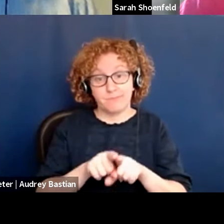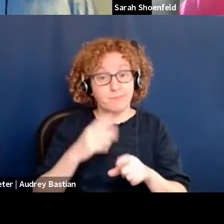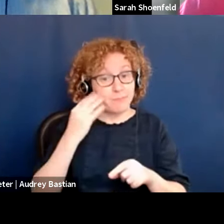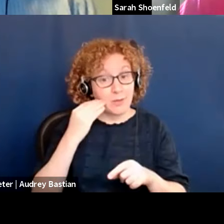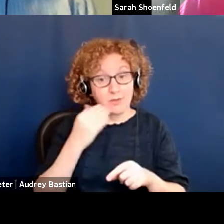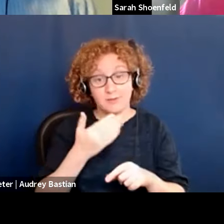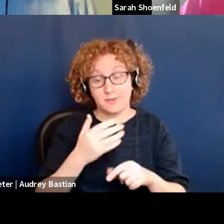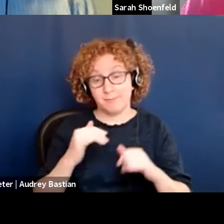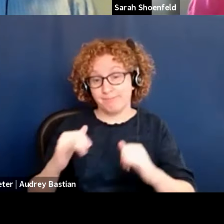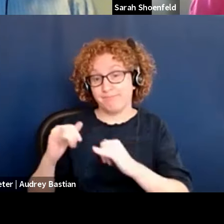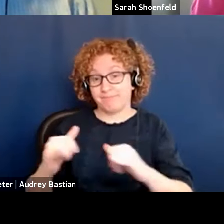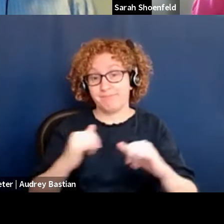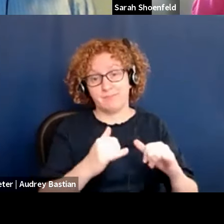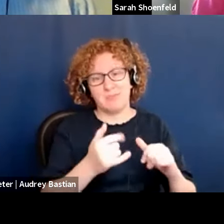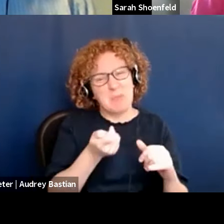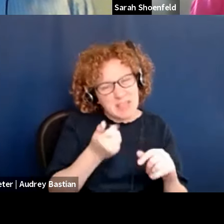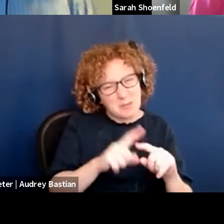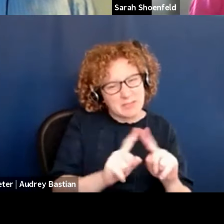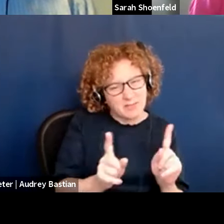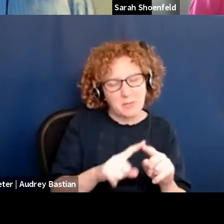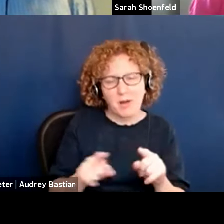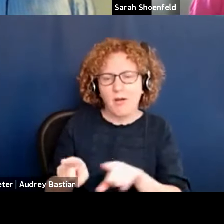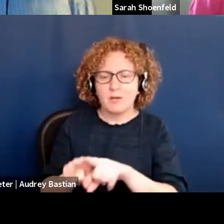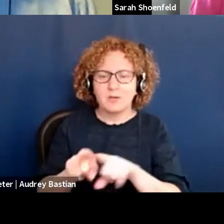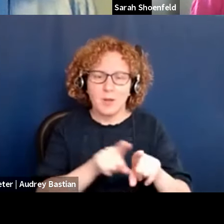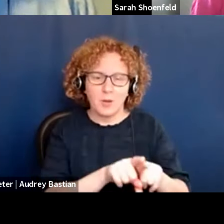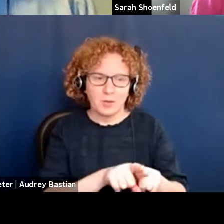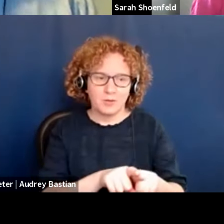experiences you do, or I mean, maybe they're slightly different, but they also